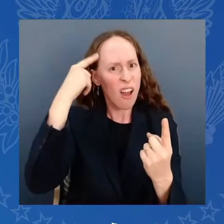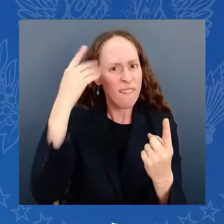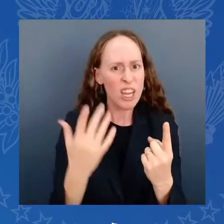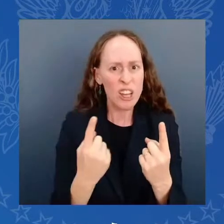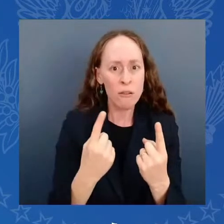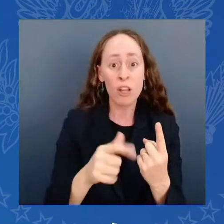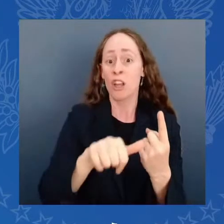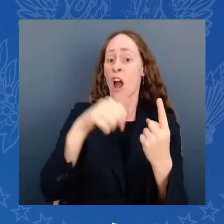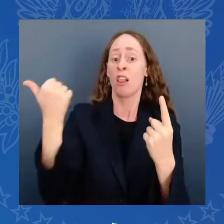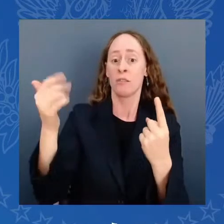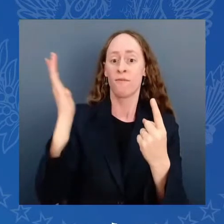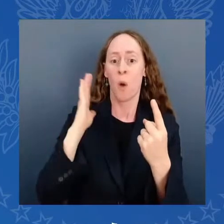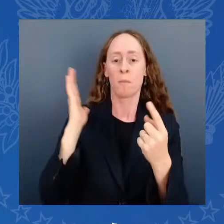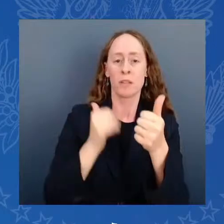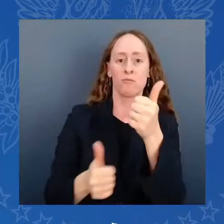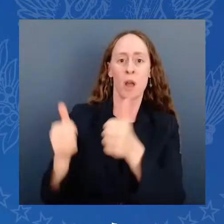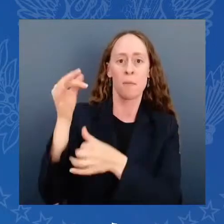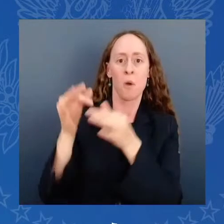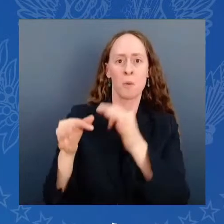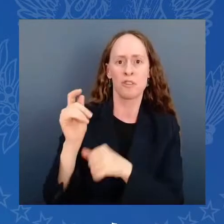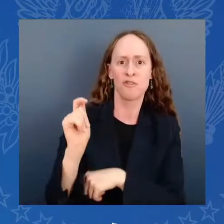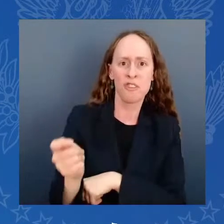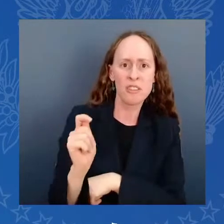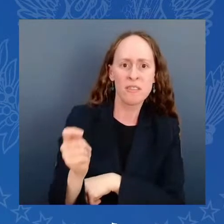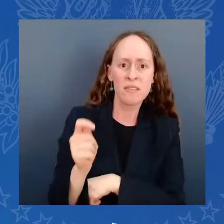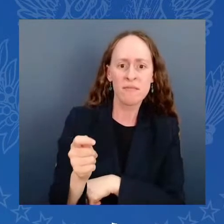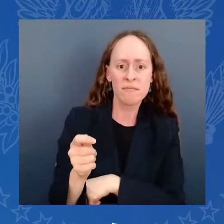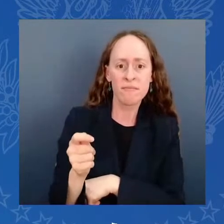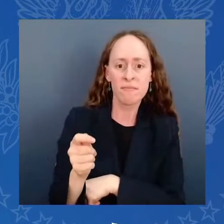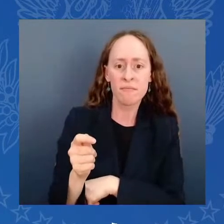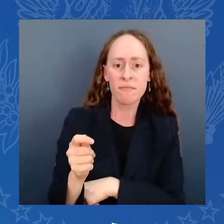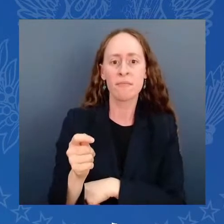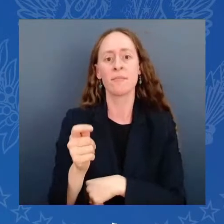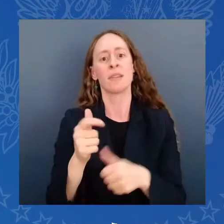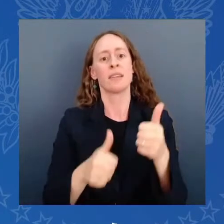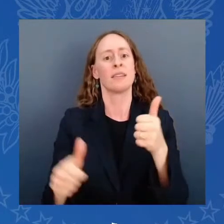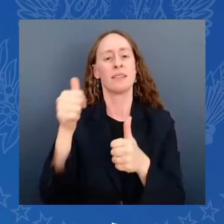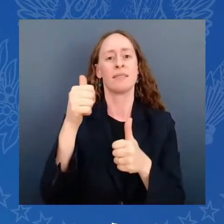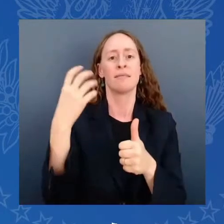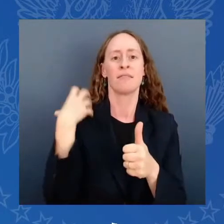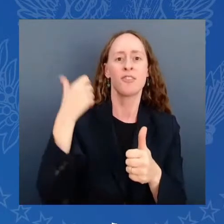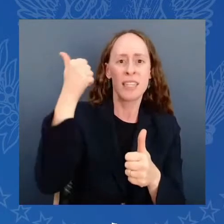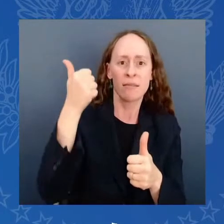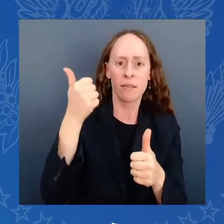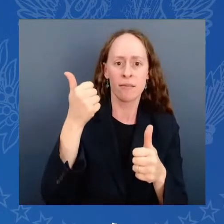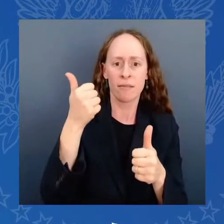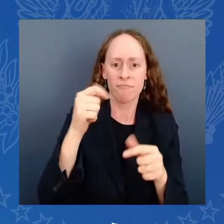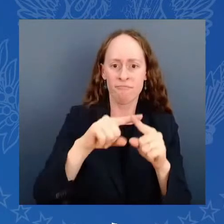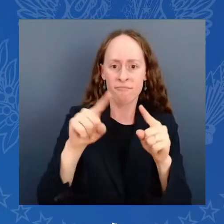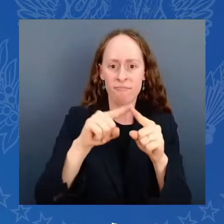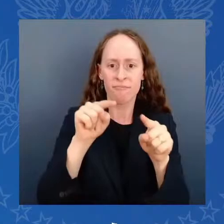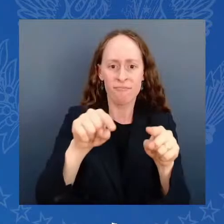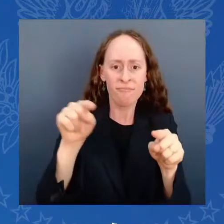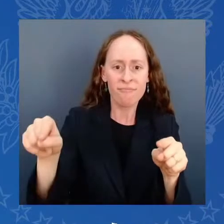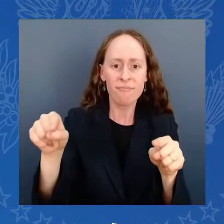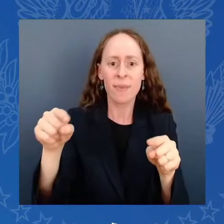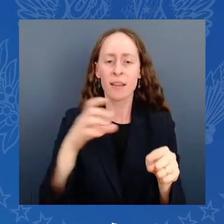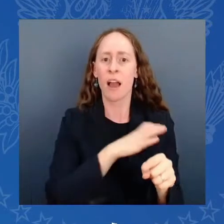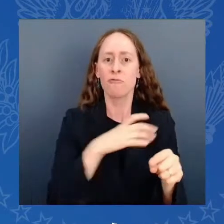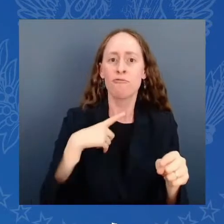the state chairman, and the former congressman. And they said, "We just had dinner." I said, "I'm sorry, gentlemen."